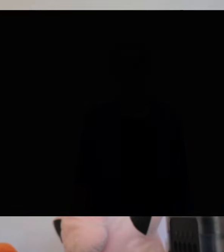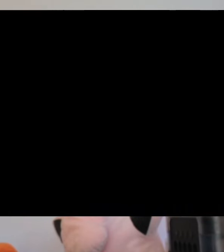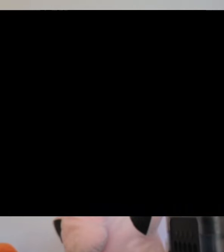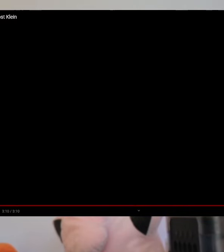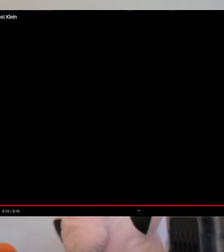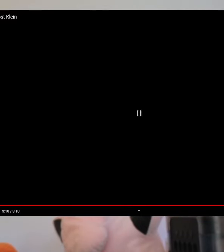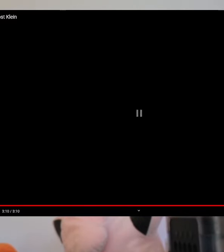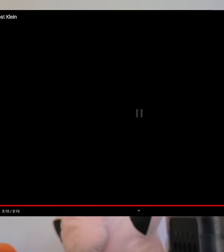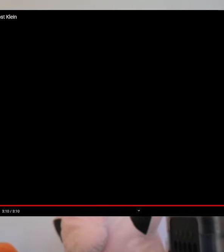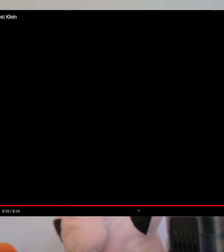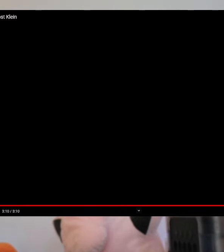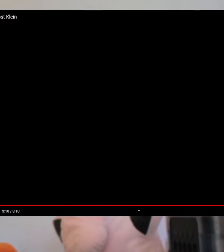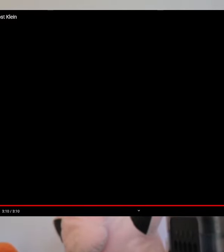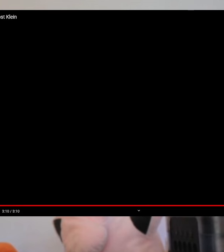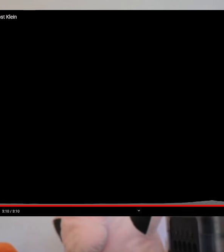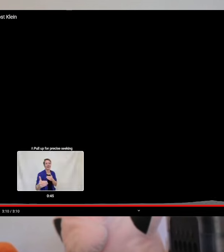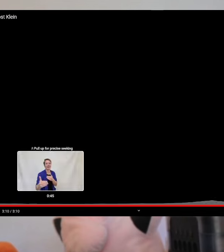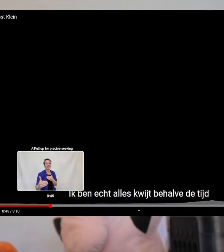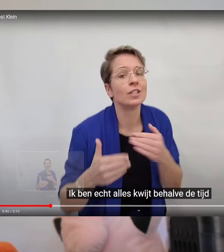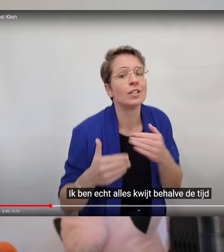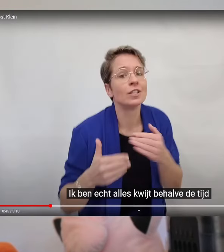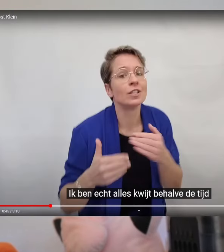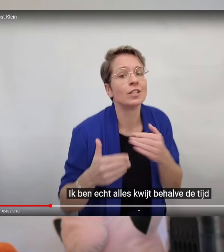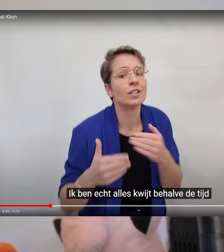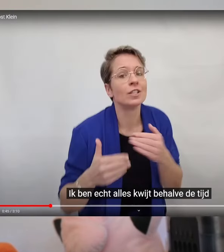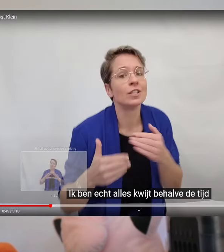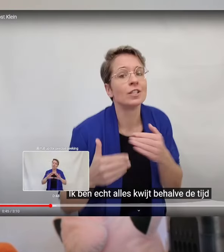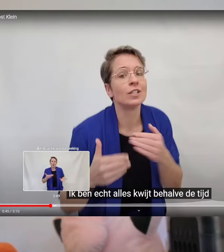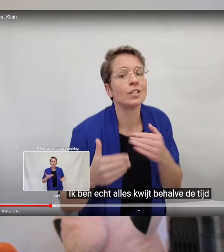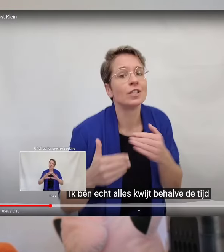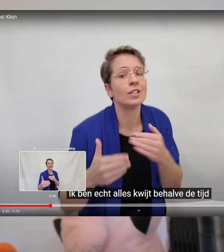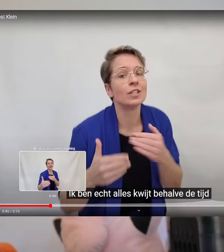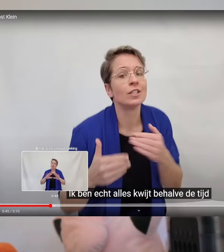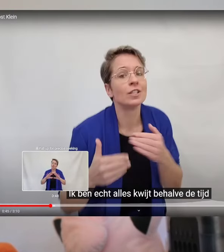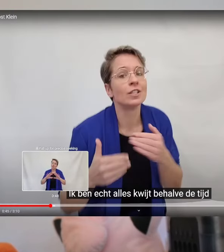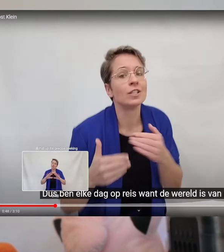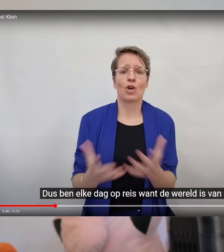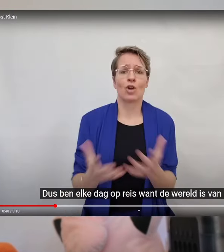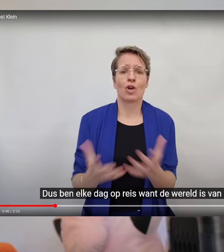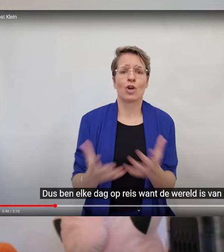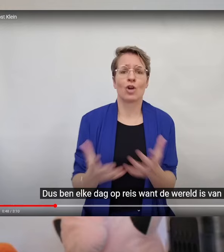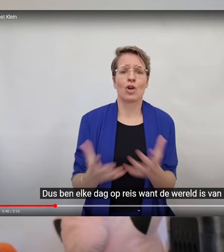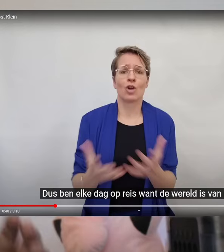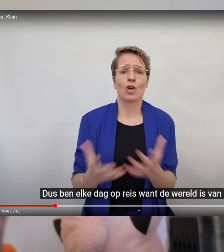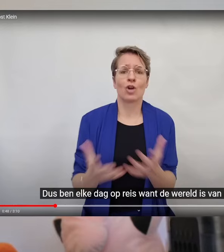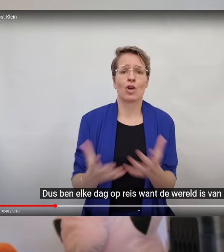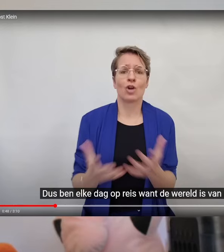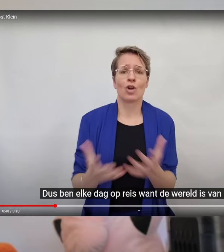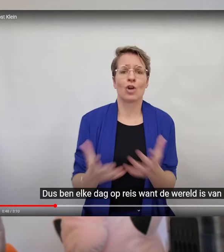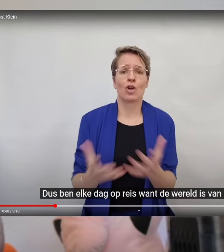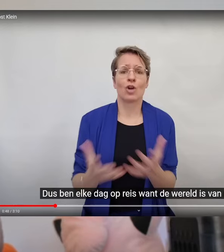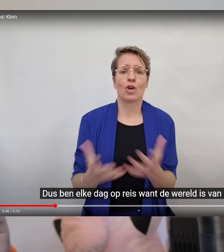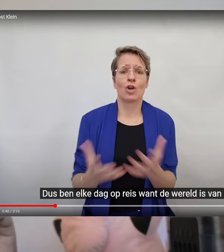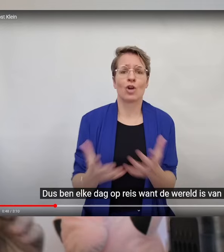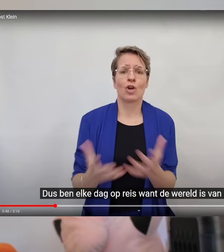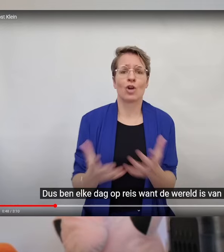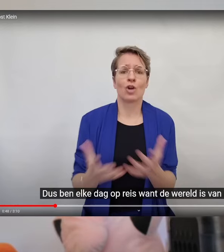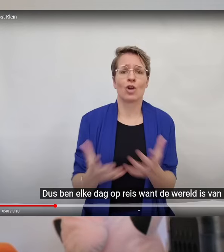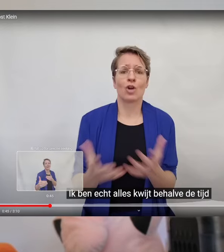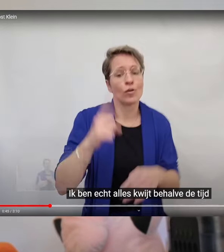Wow I love how expressive she is Wow Did I understand correctly? This is Nederland?